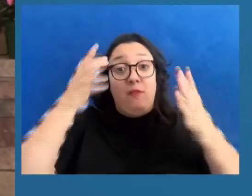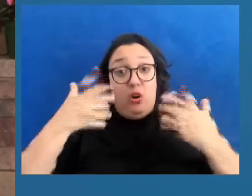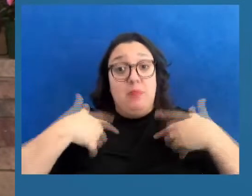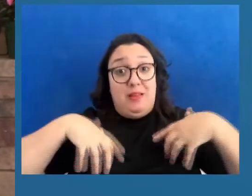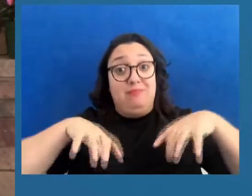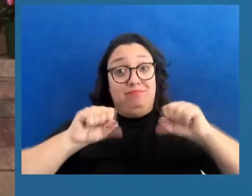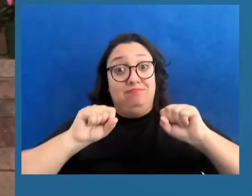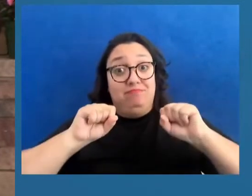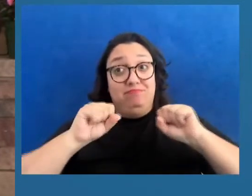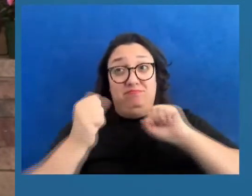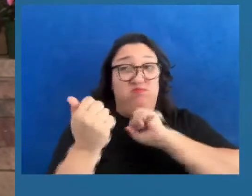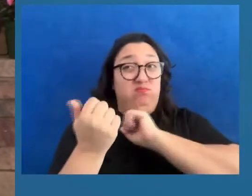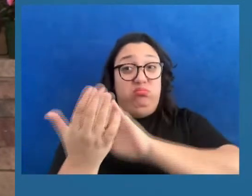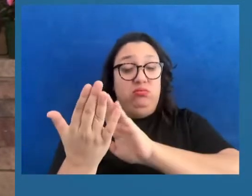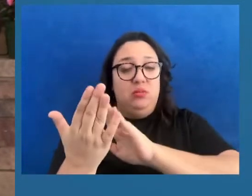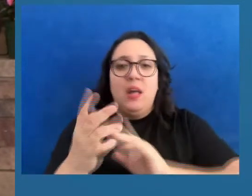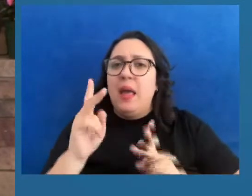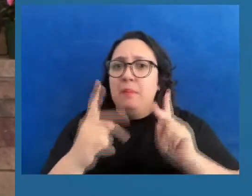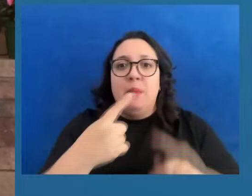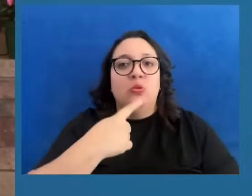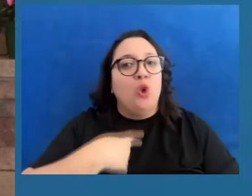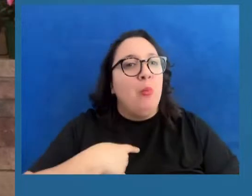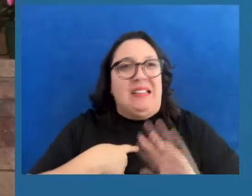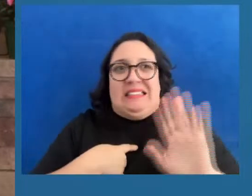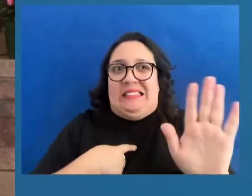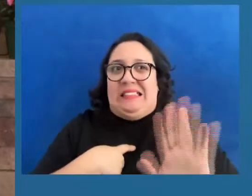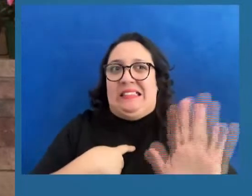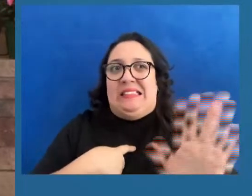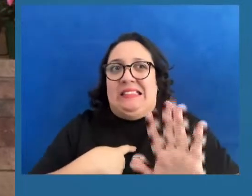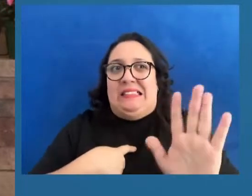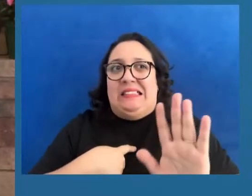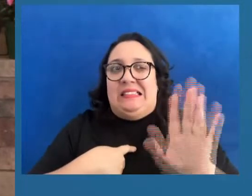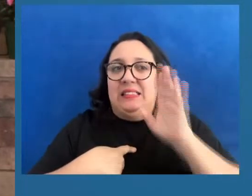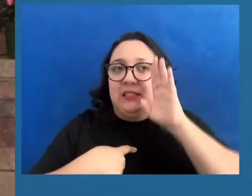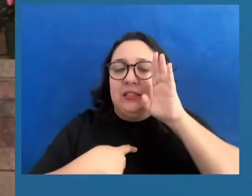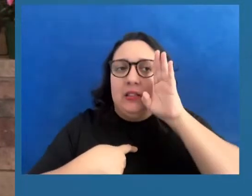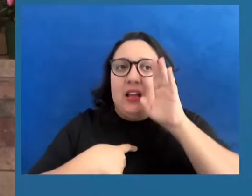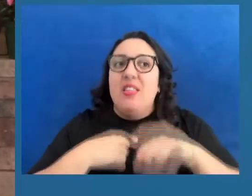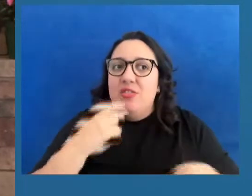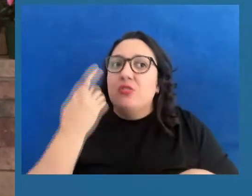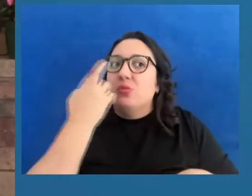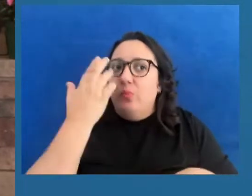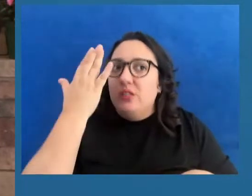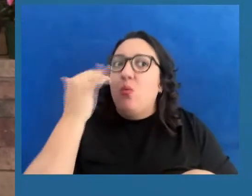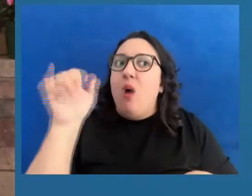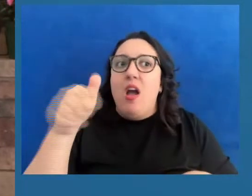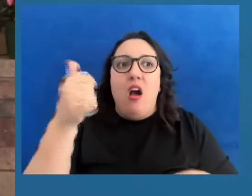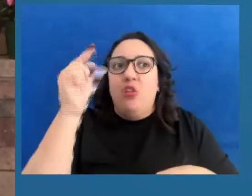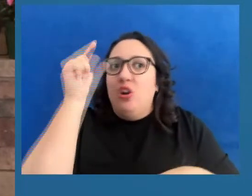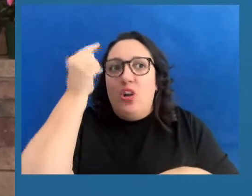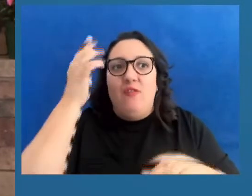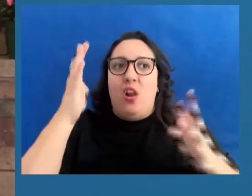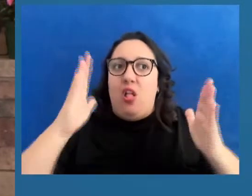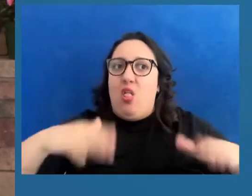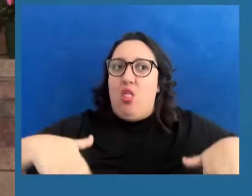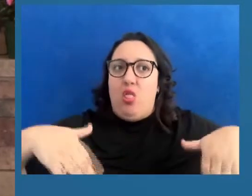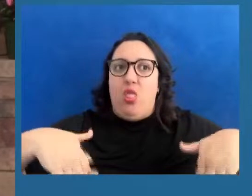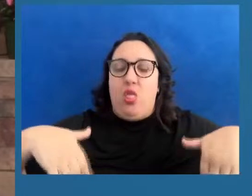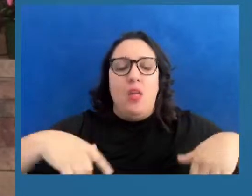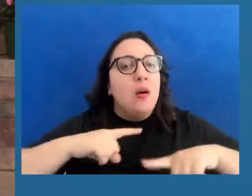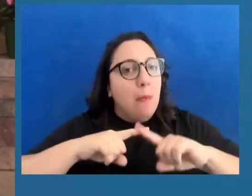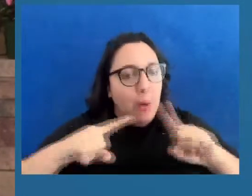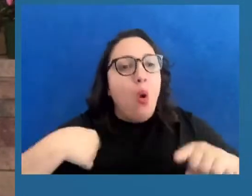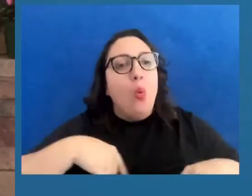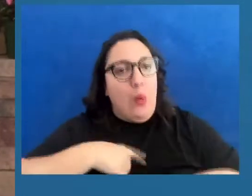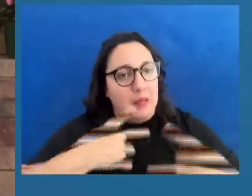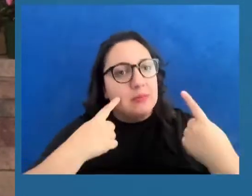go there, it's complicated. There's a reason no other governor talks about housing, but we are successful in working with our partners in the